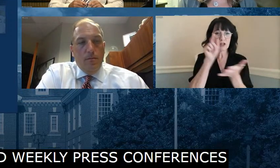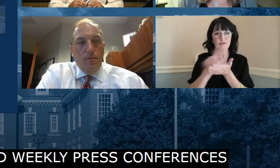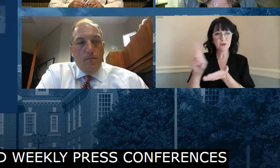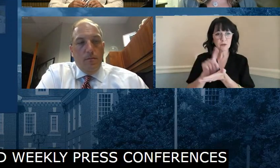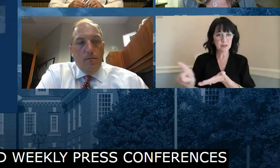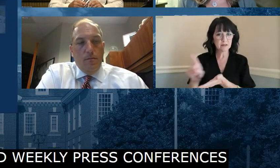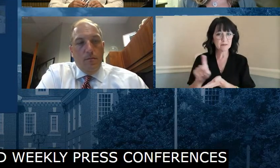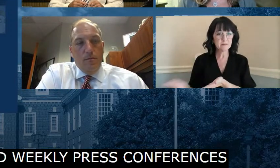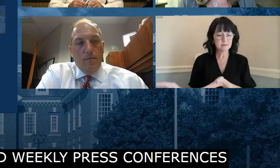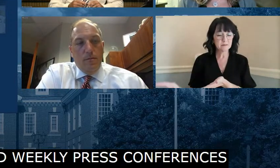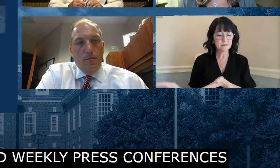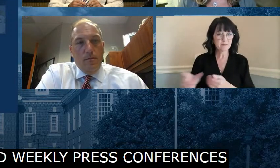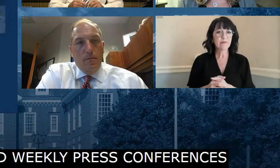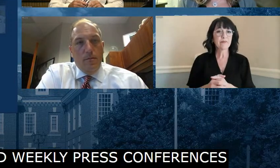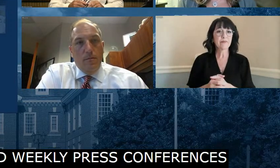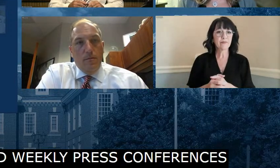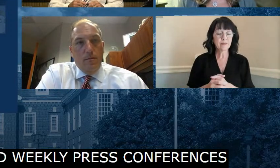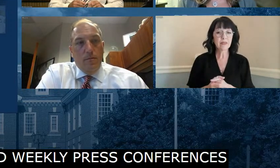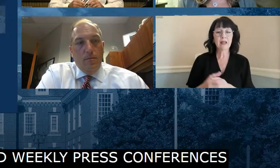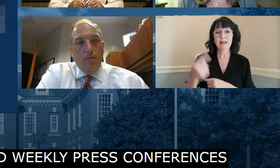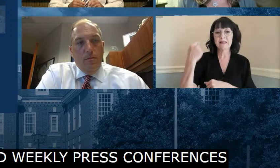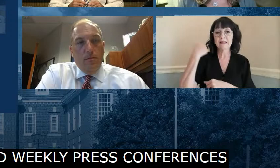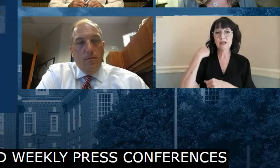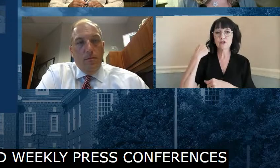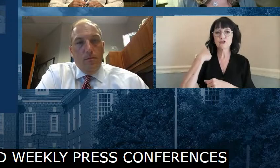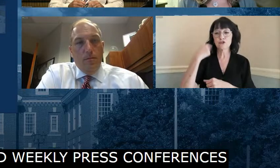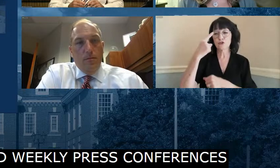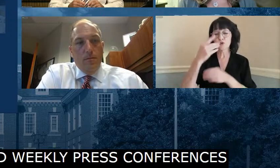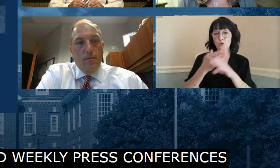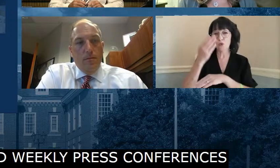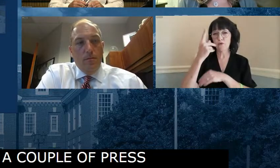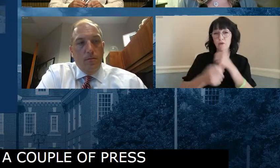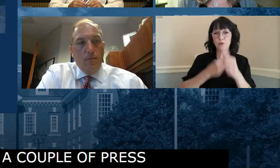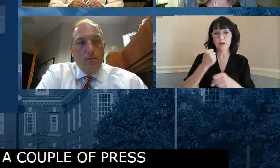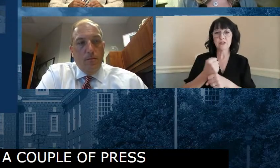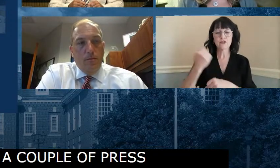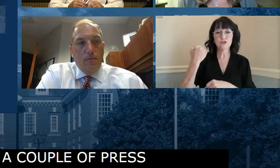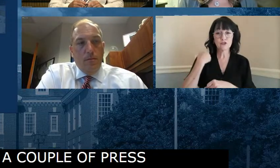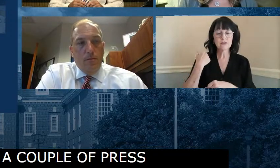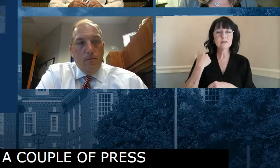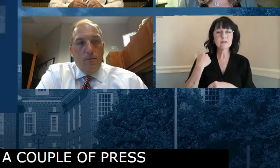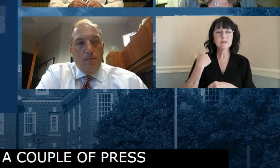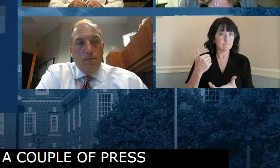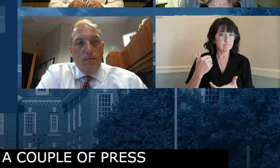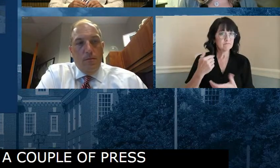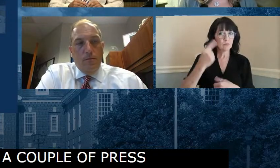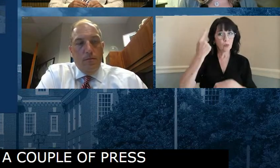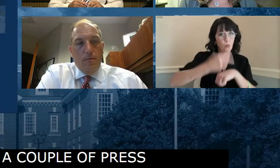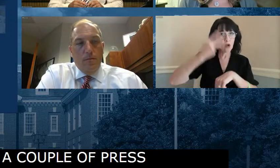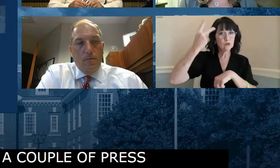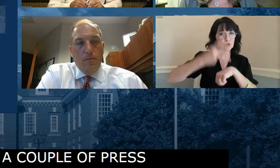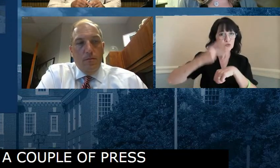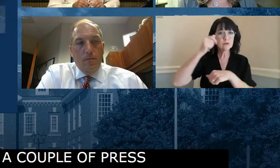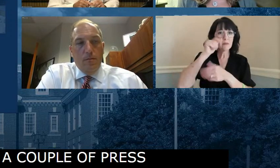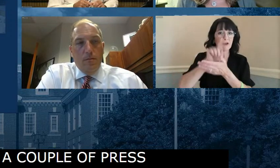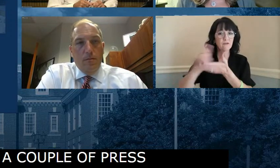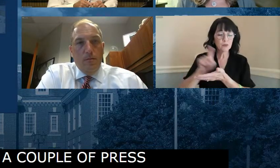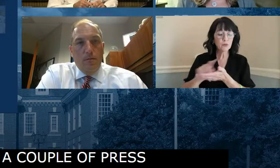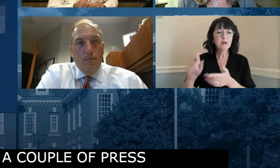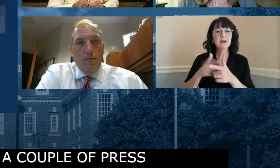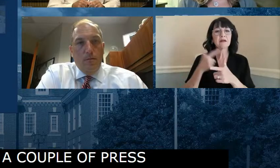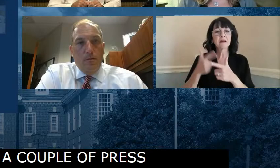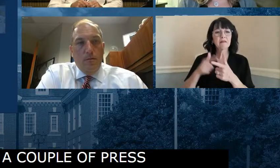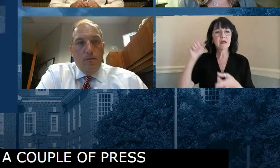press conferences a week, and we started to then have one press conference a week, and